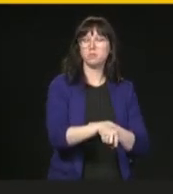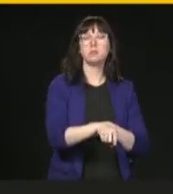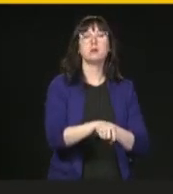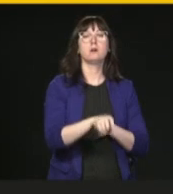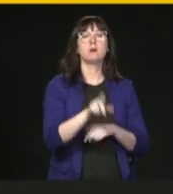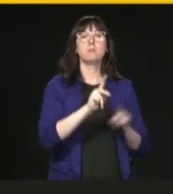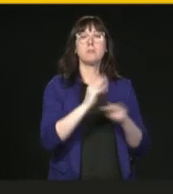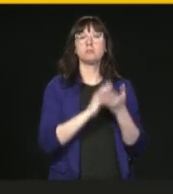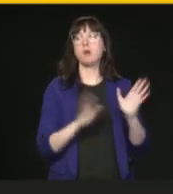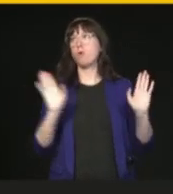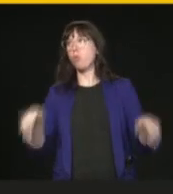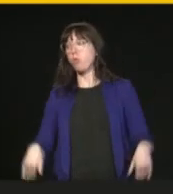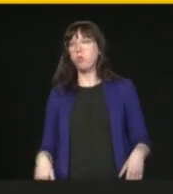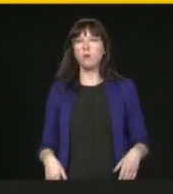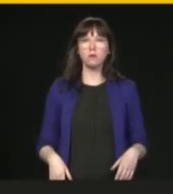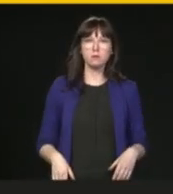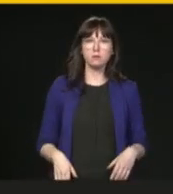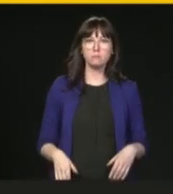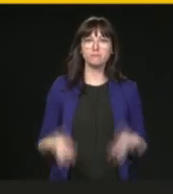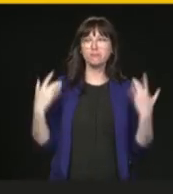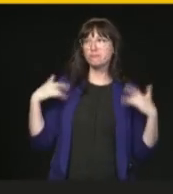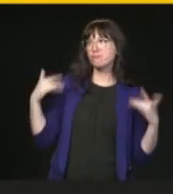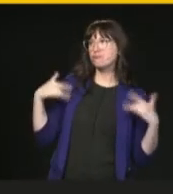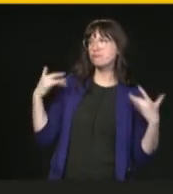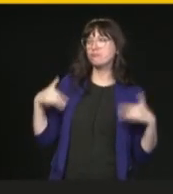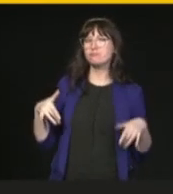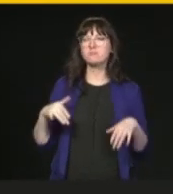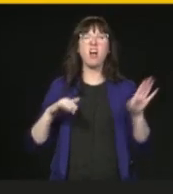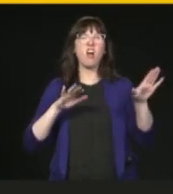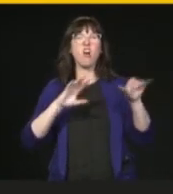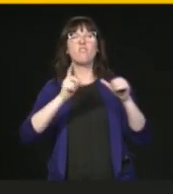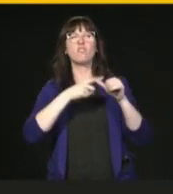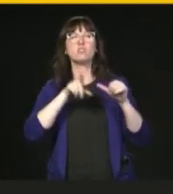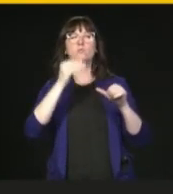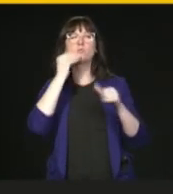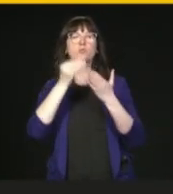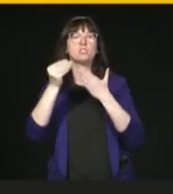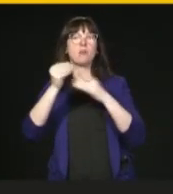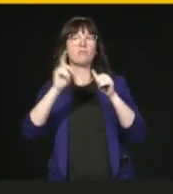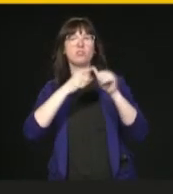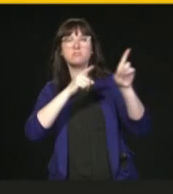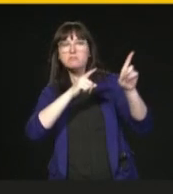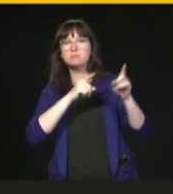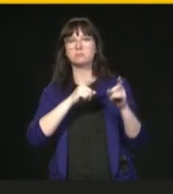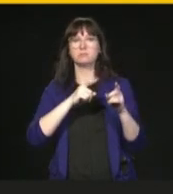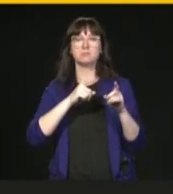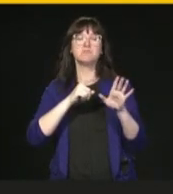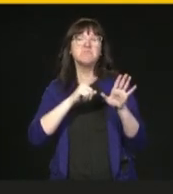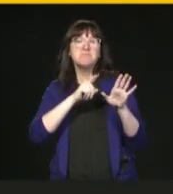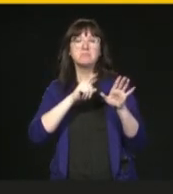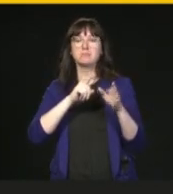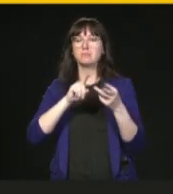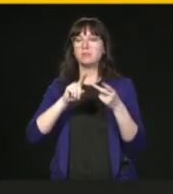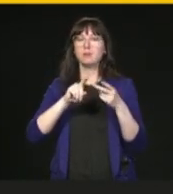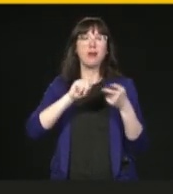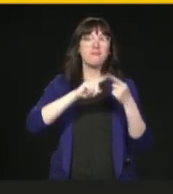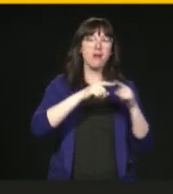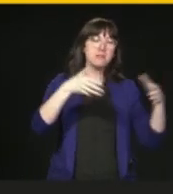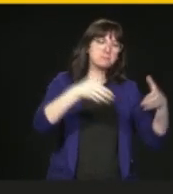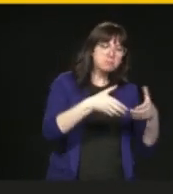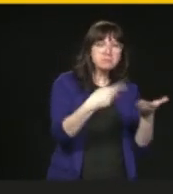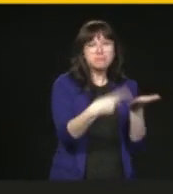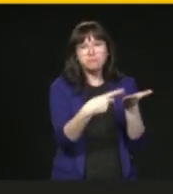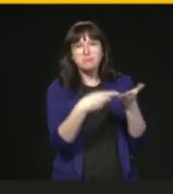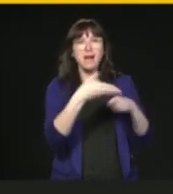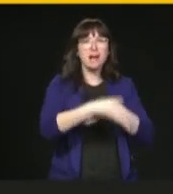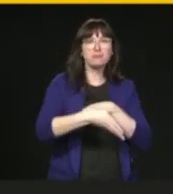people have not been taking this seriously. They're stopping by the grocery store on their way home from the airport. They're getting together with friends